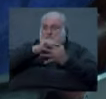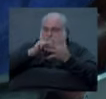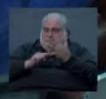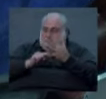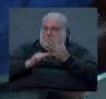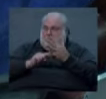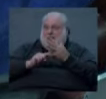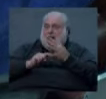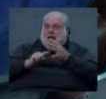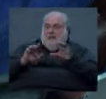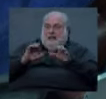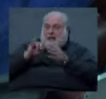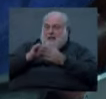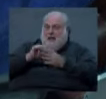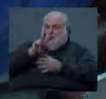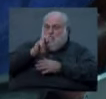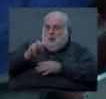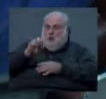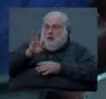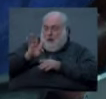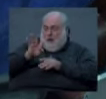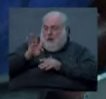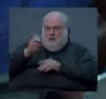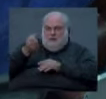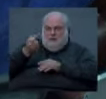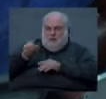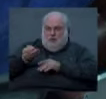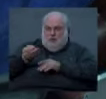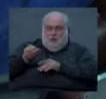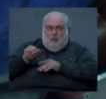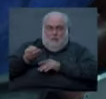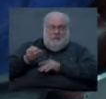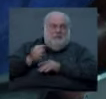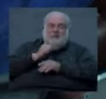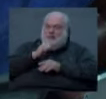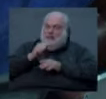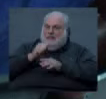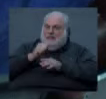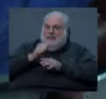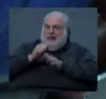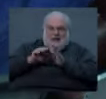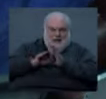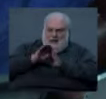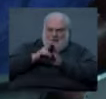plan in 2009. So I just, but they did not develop the brand.